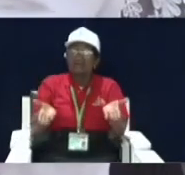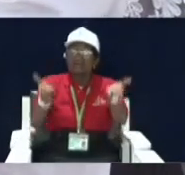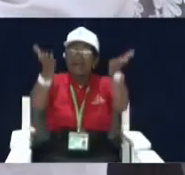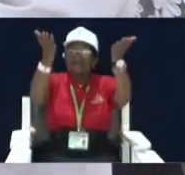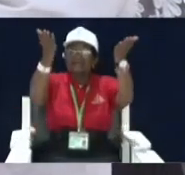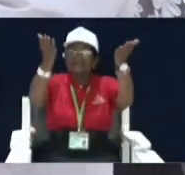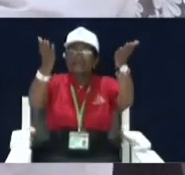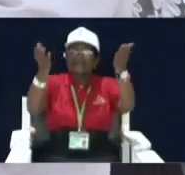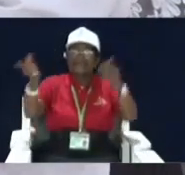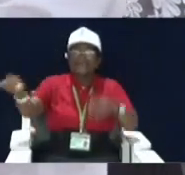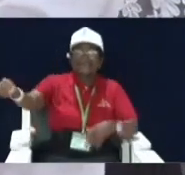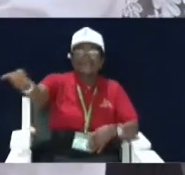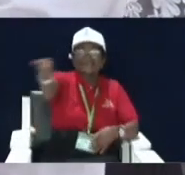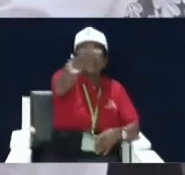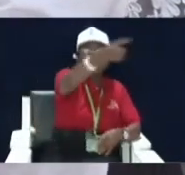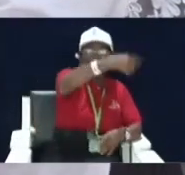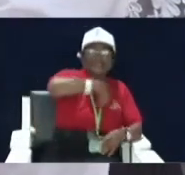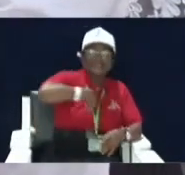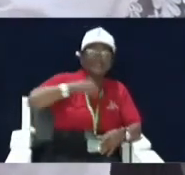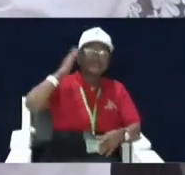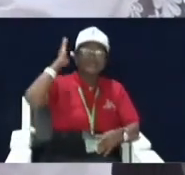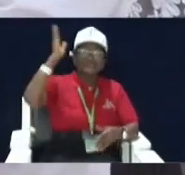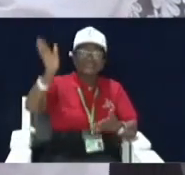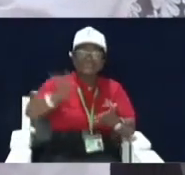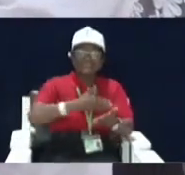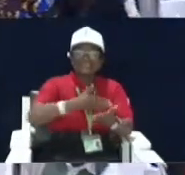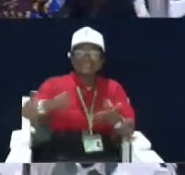you will sing a new song.